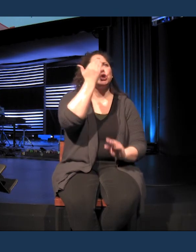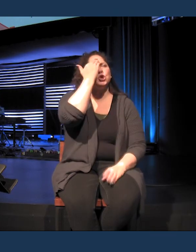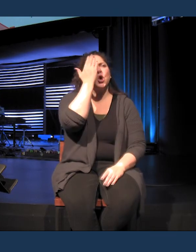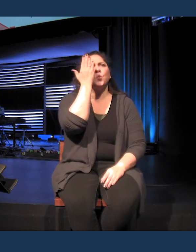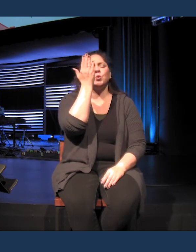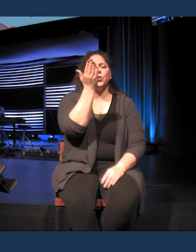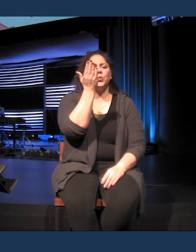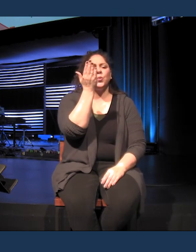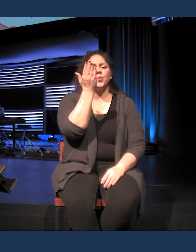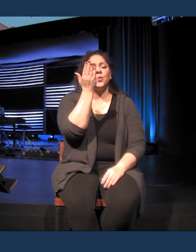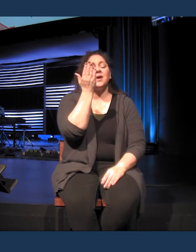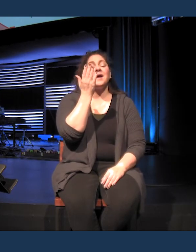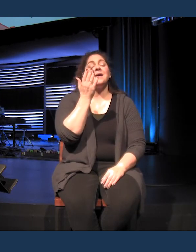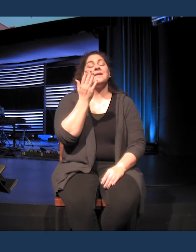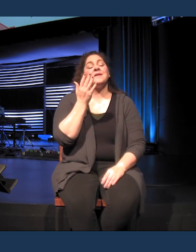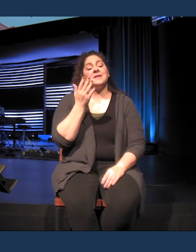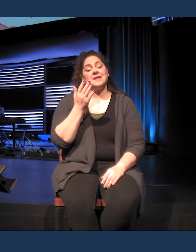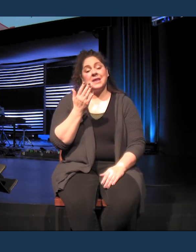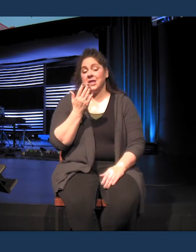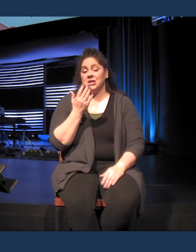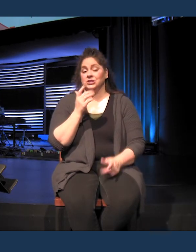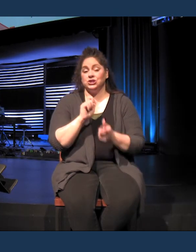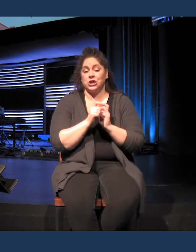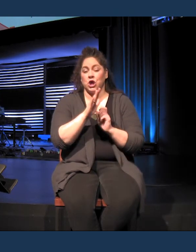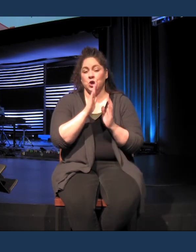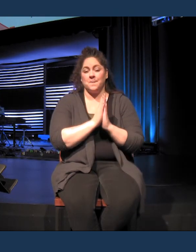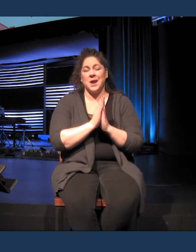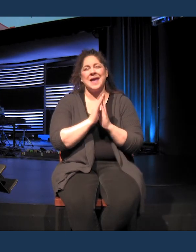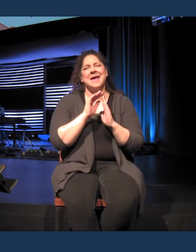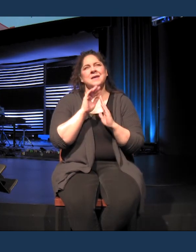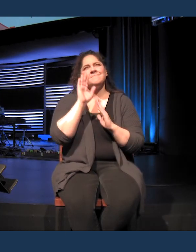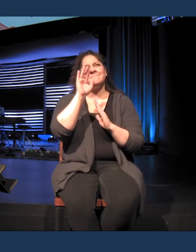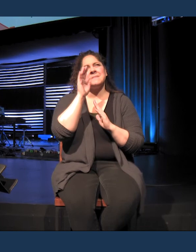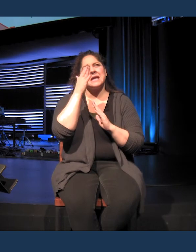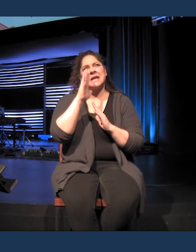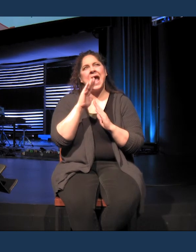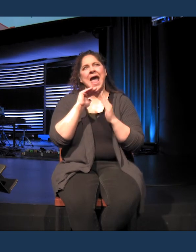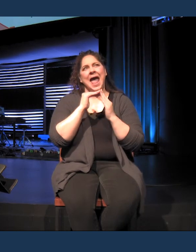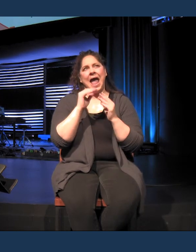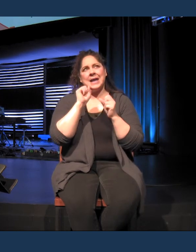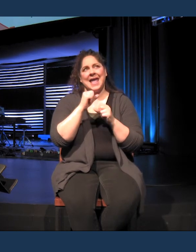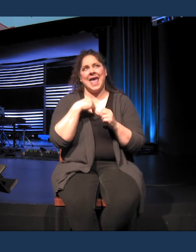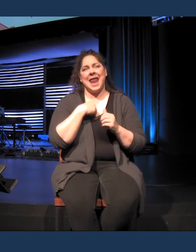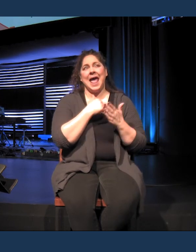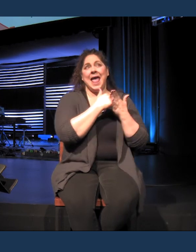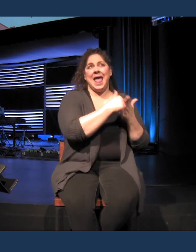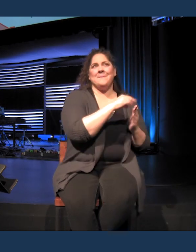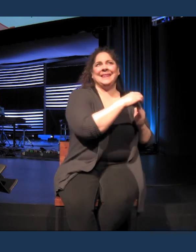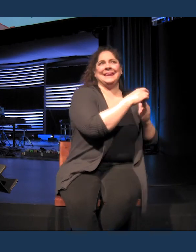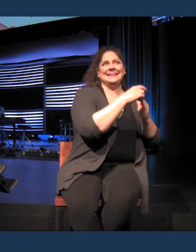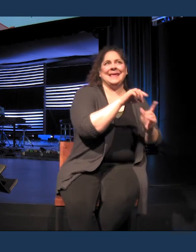that our prayer would be, God, how can I be part of leading that person to you?